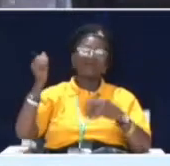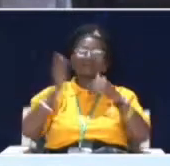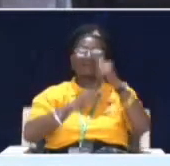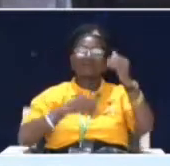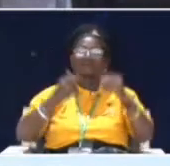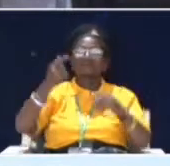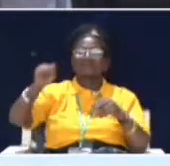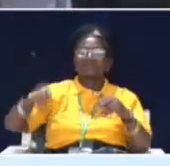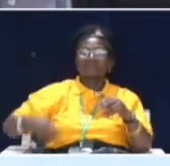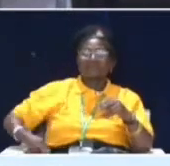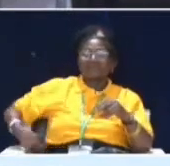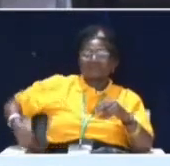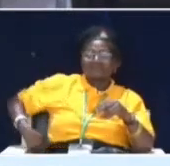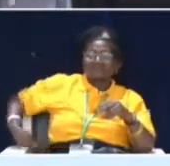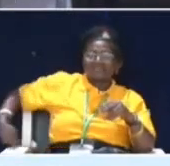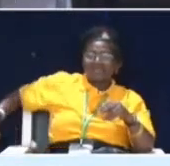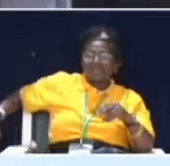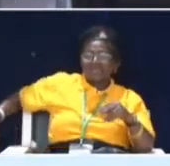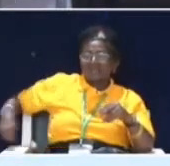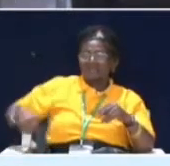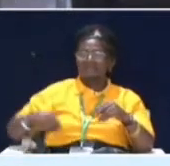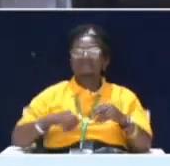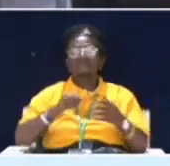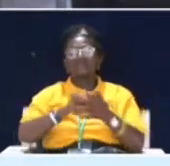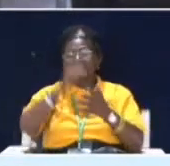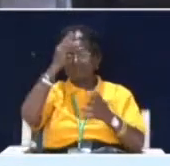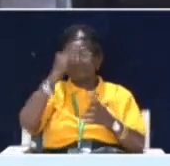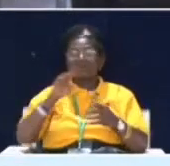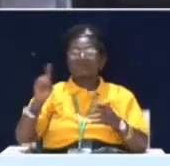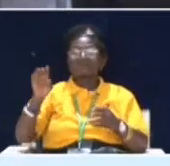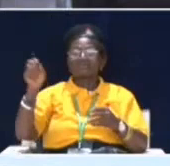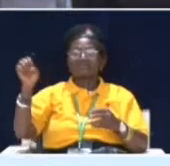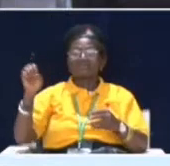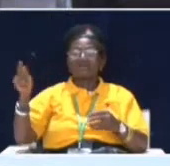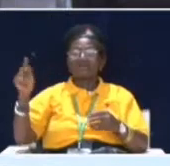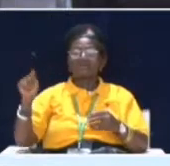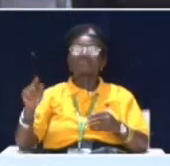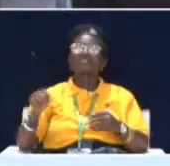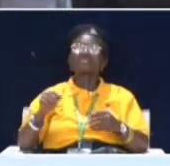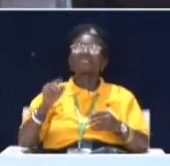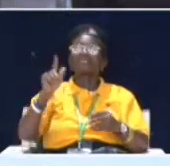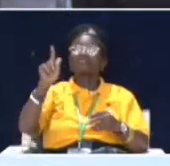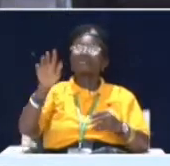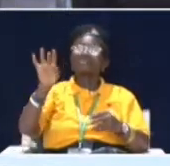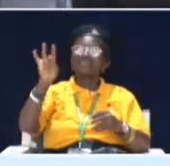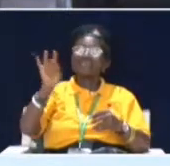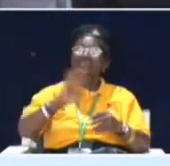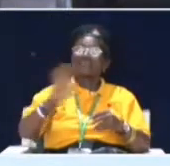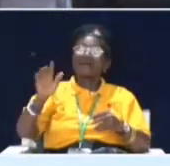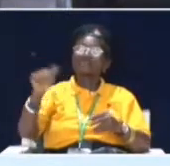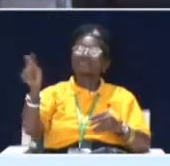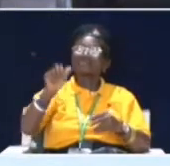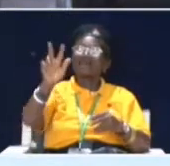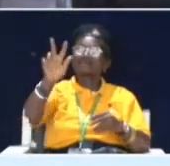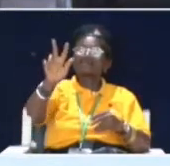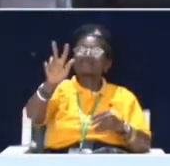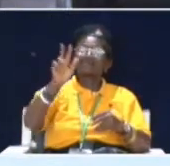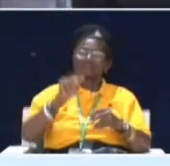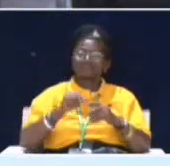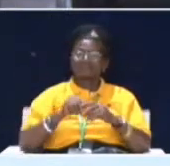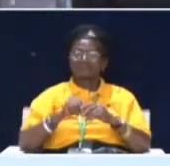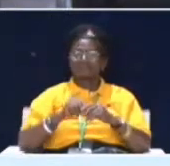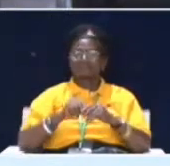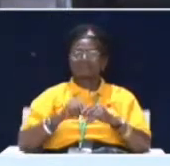sàn ju èrú lọ. That's why Deuteronomy 28:13. Ìdí nìyí tí Deuteronomy oríkejìdínlọ́gbọ̀n